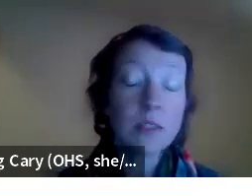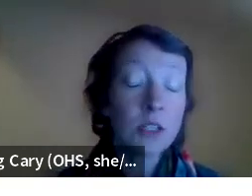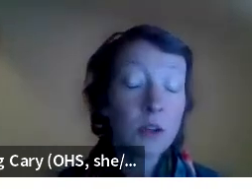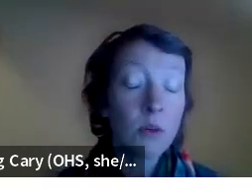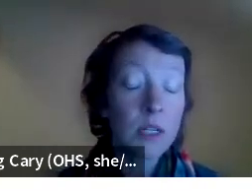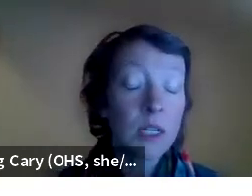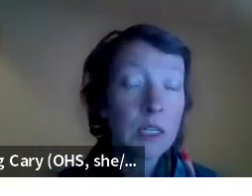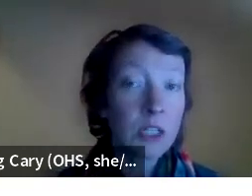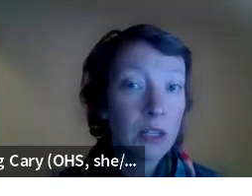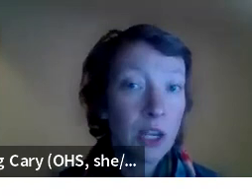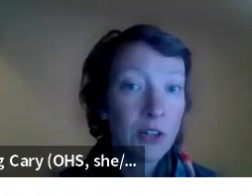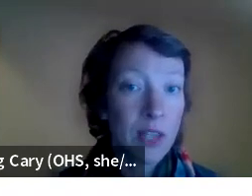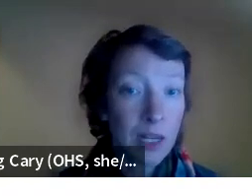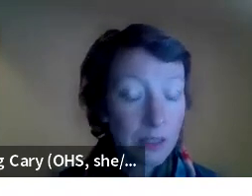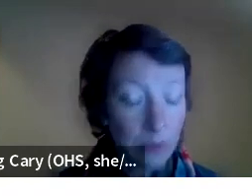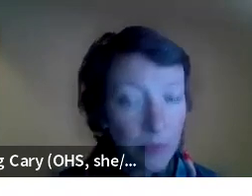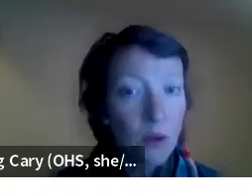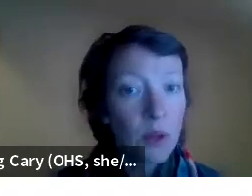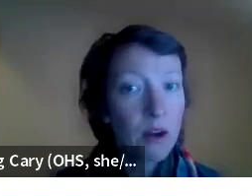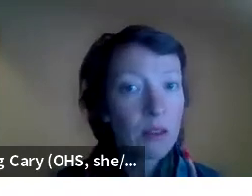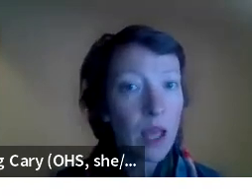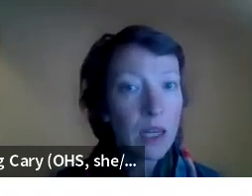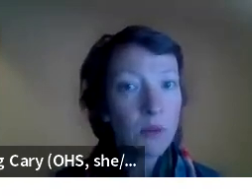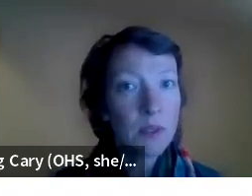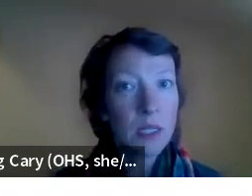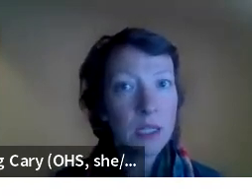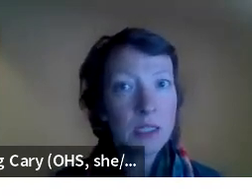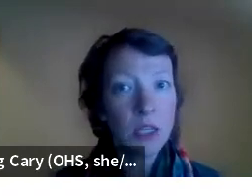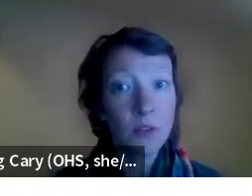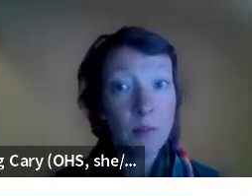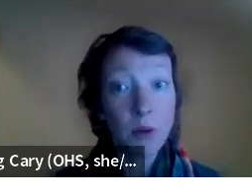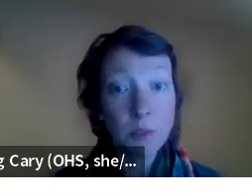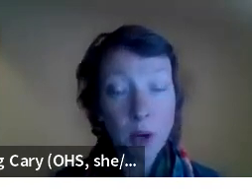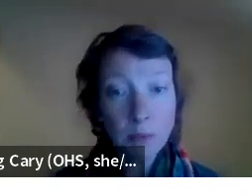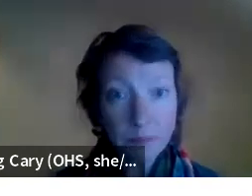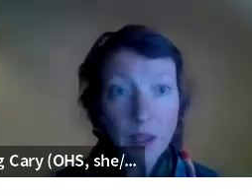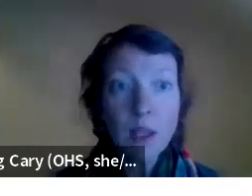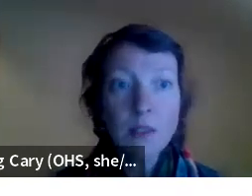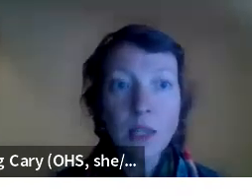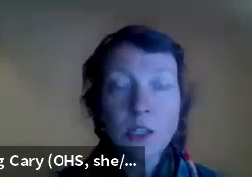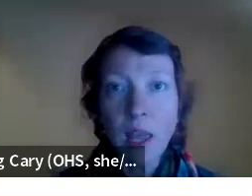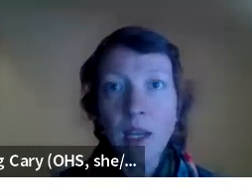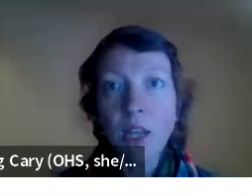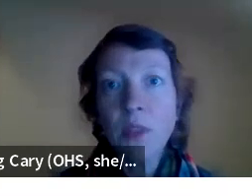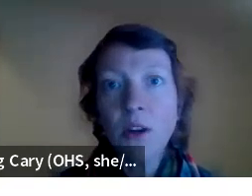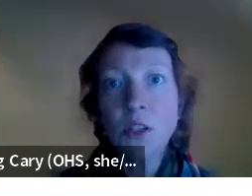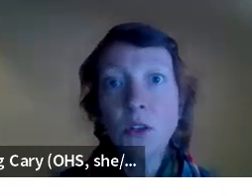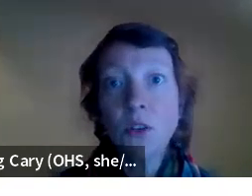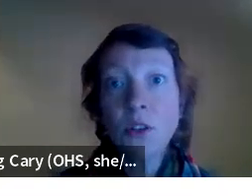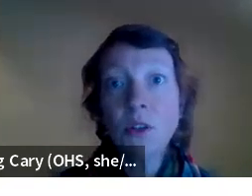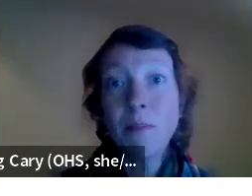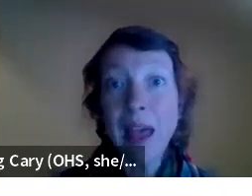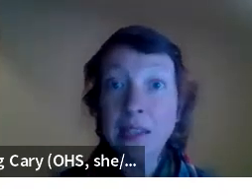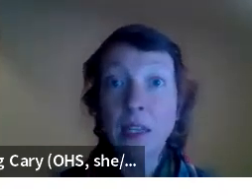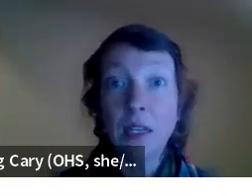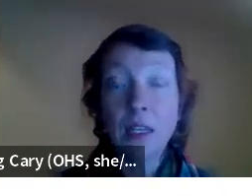for isolation and quarantine in the childcare settings. We are aligning with CDC for the most part, such that if there is